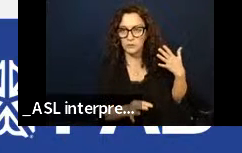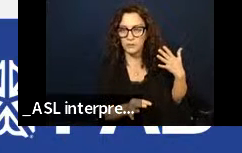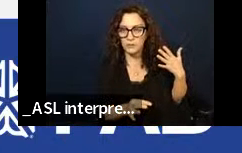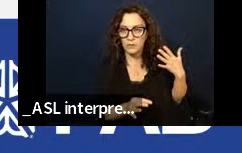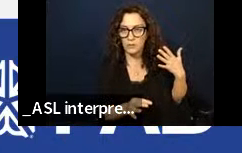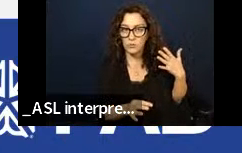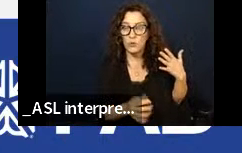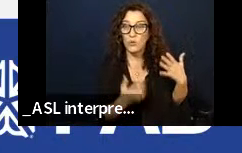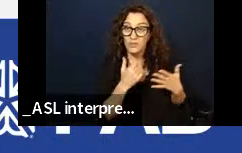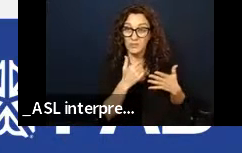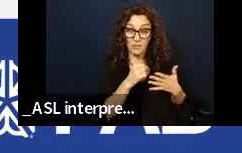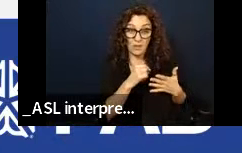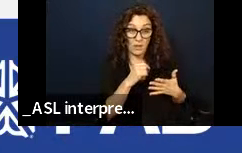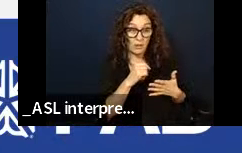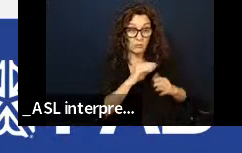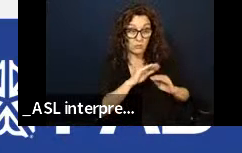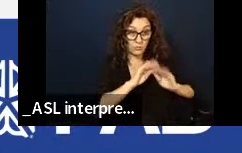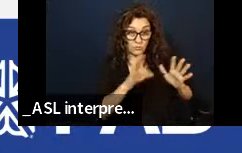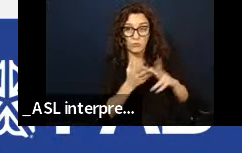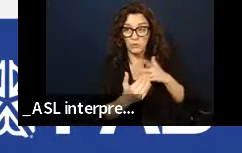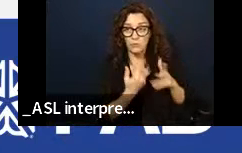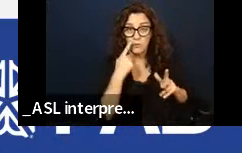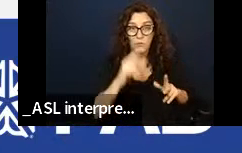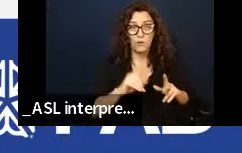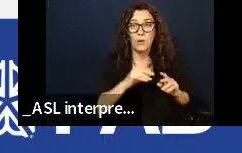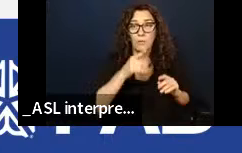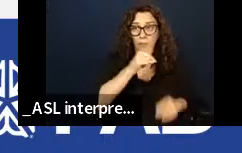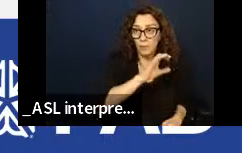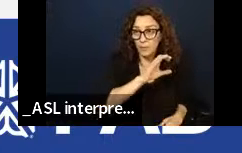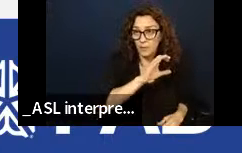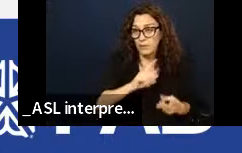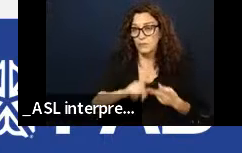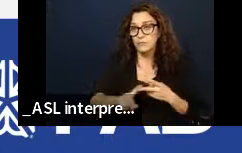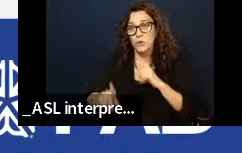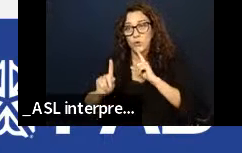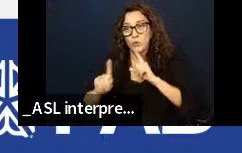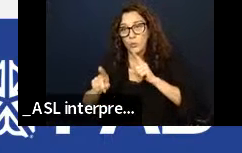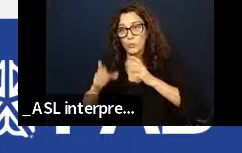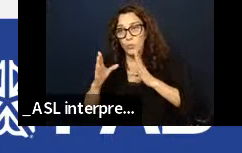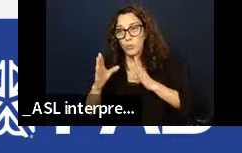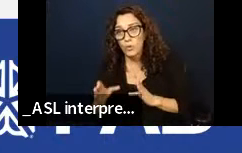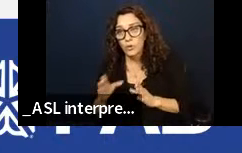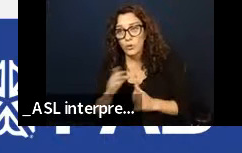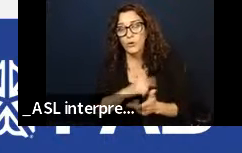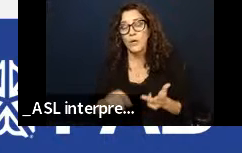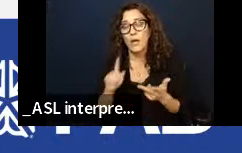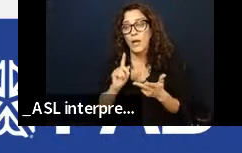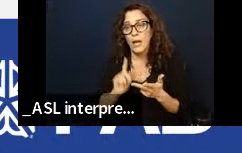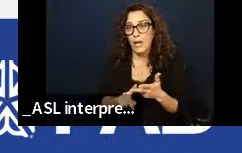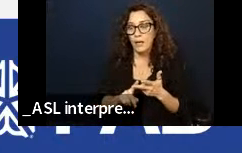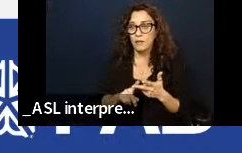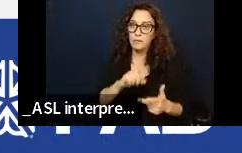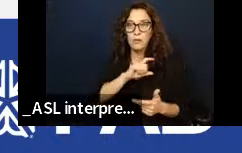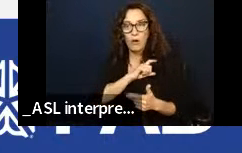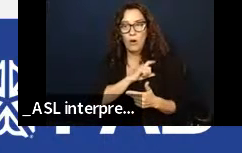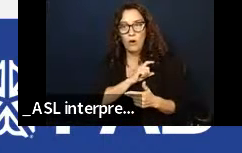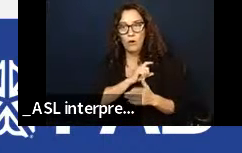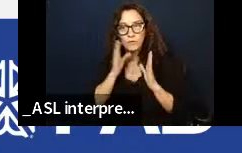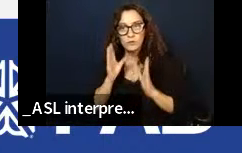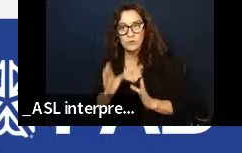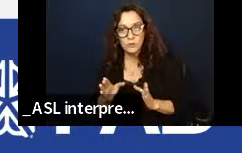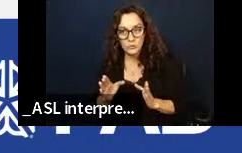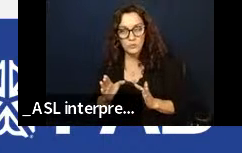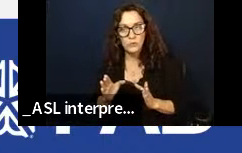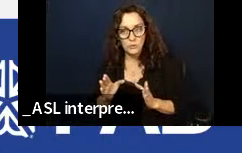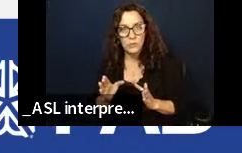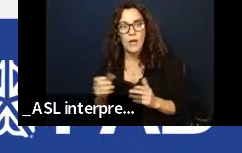for the public, it's transparent for a reporter who might be reporting an issue of misconduct, and it's transparent for the officer who may be accused of